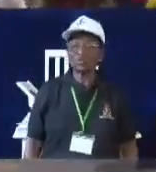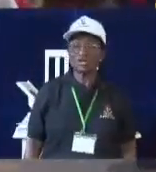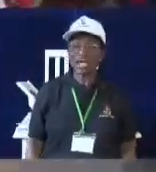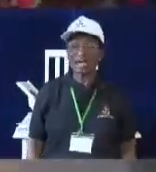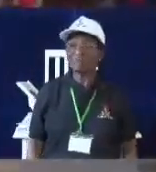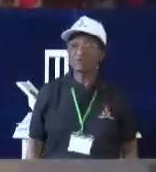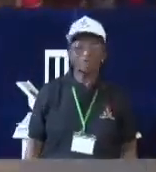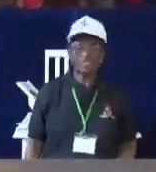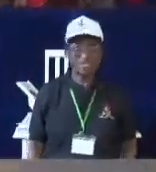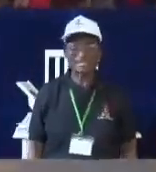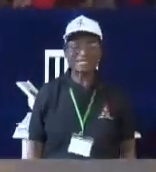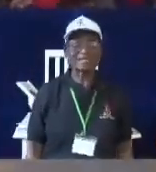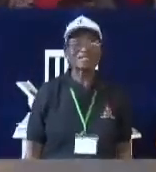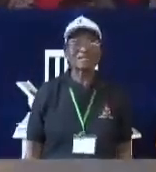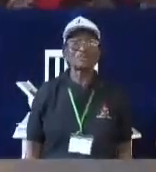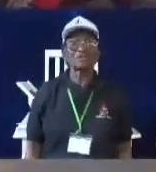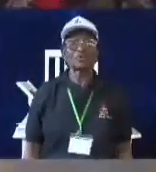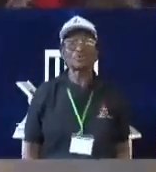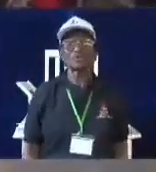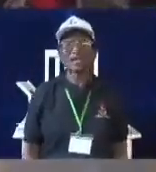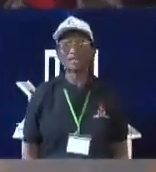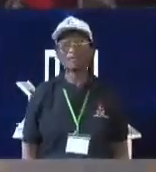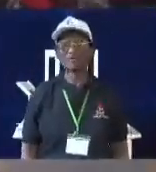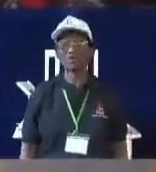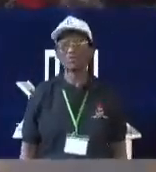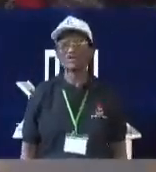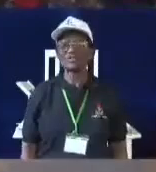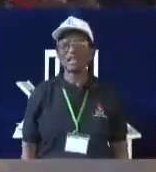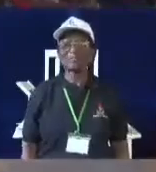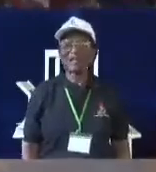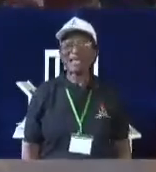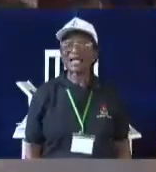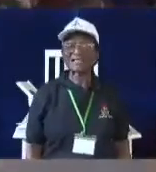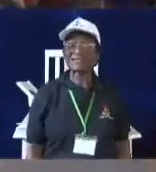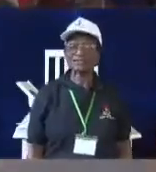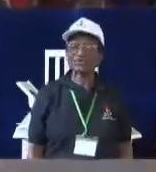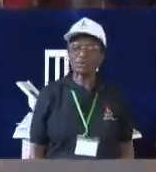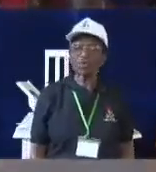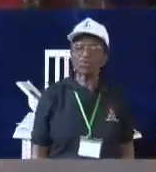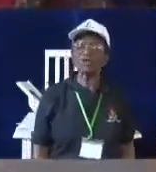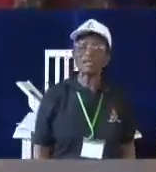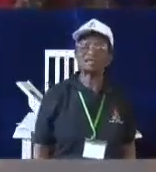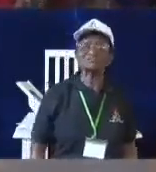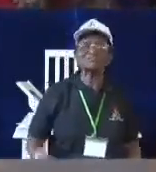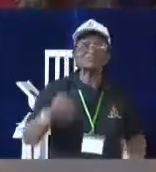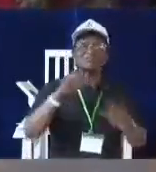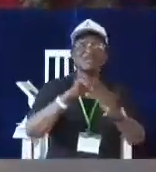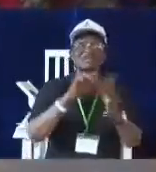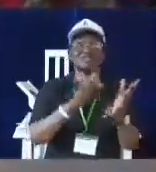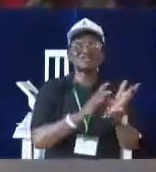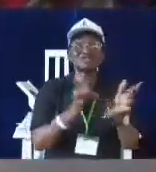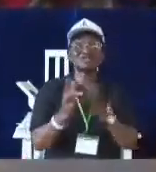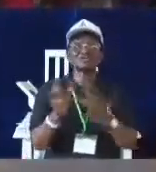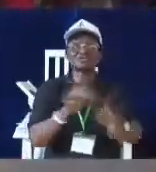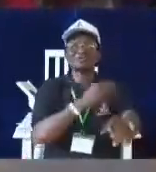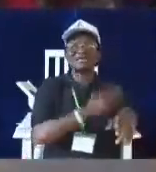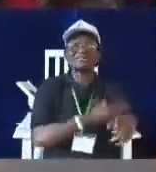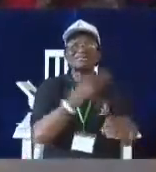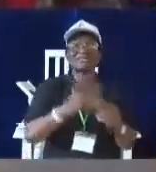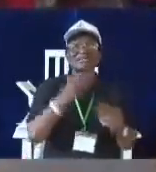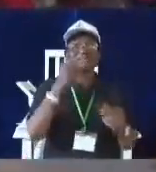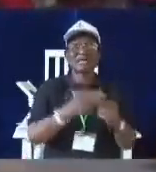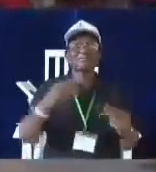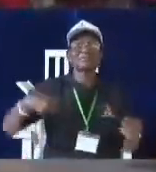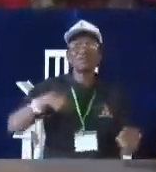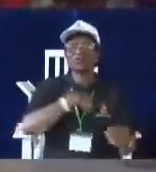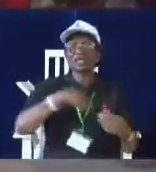Thank you, Father. In Jesus' mighty name we